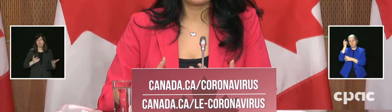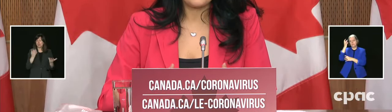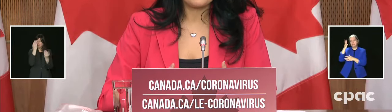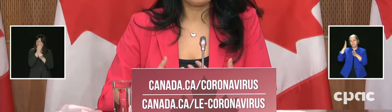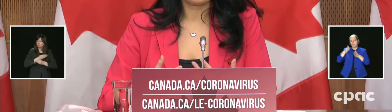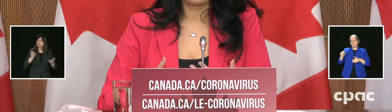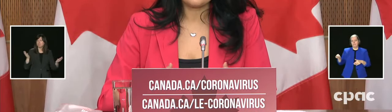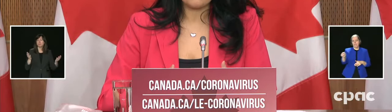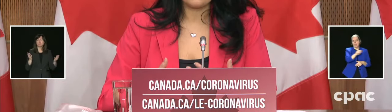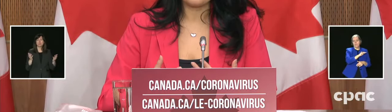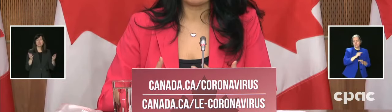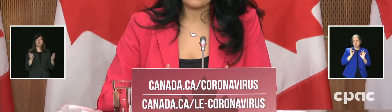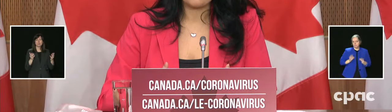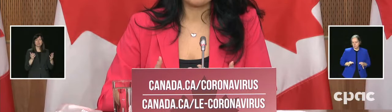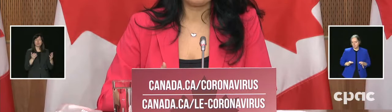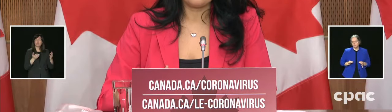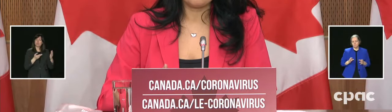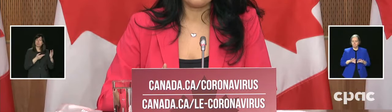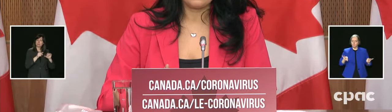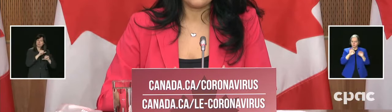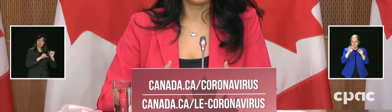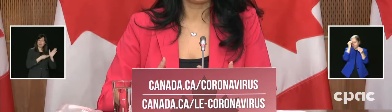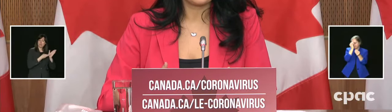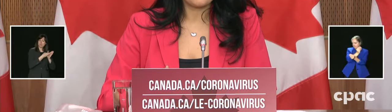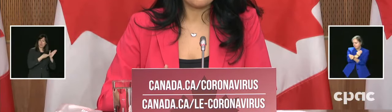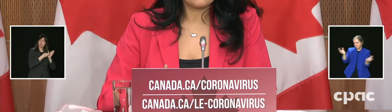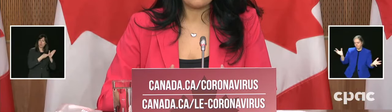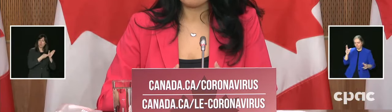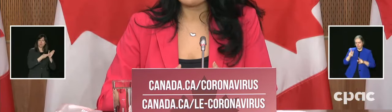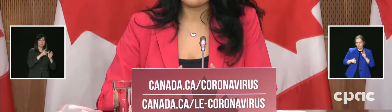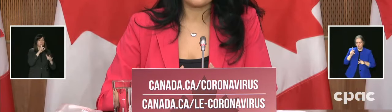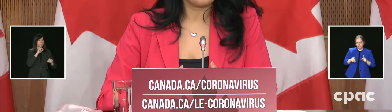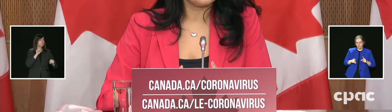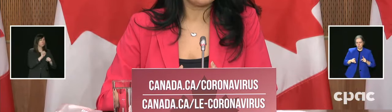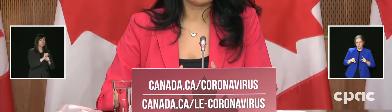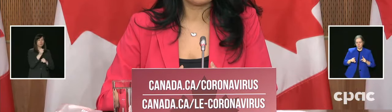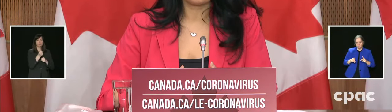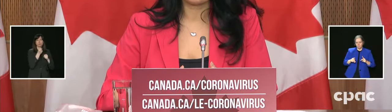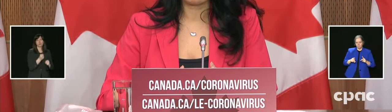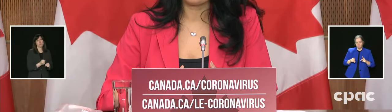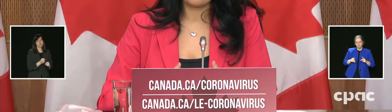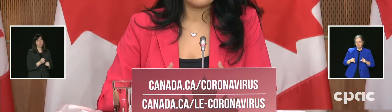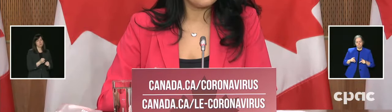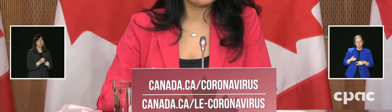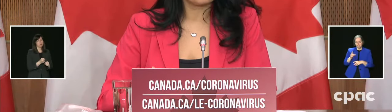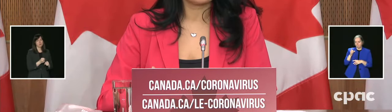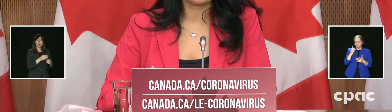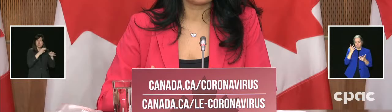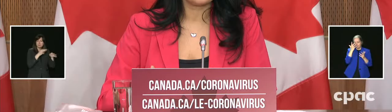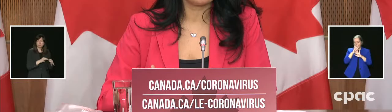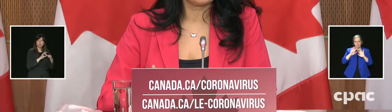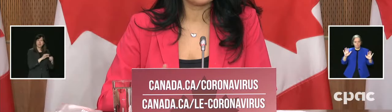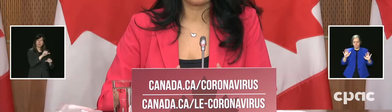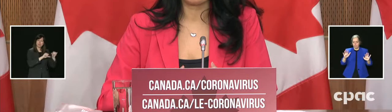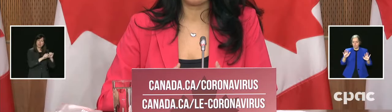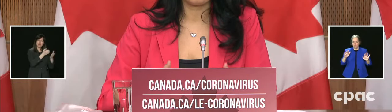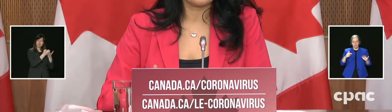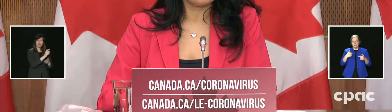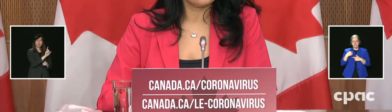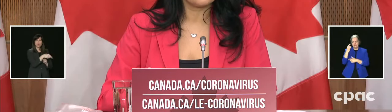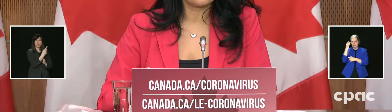the scientific integrity of that review is sound. And as we said, we're making those decisions solely based on science and evidence